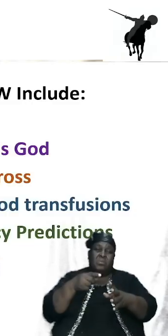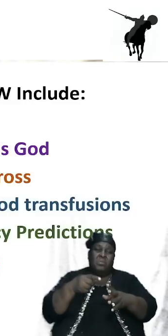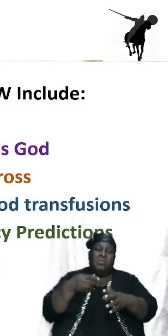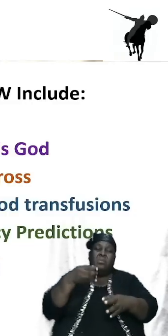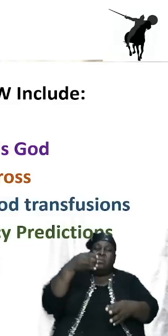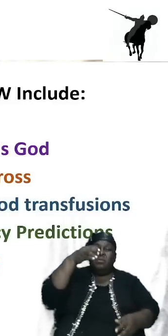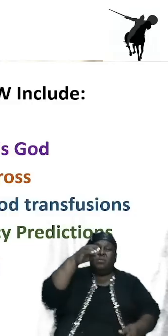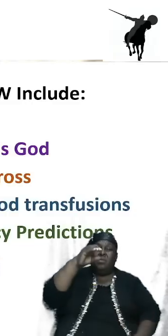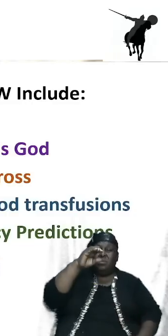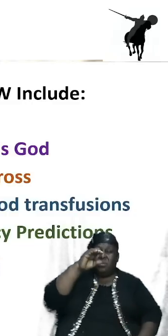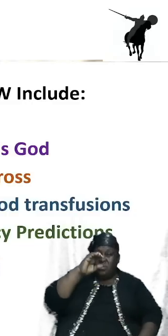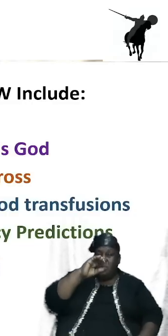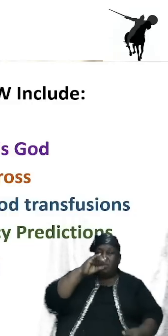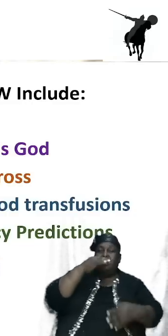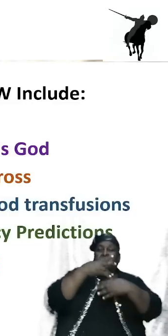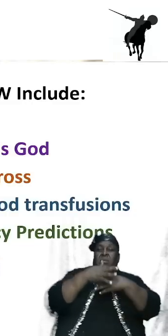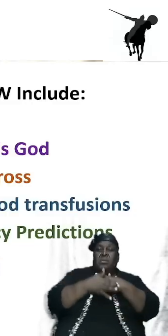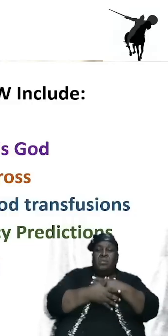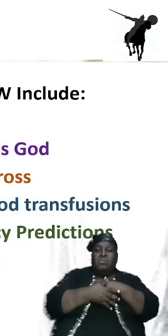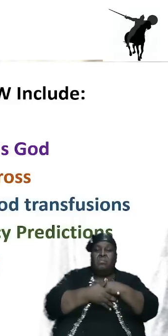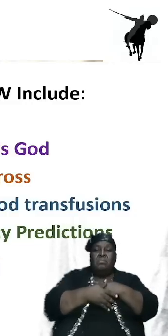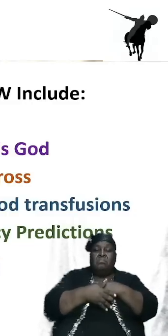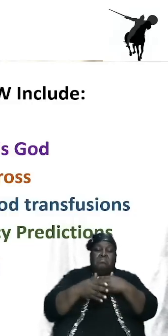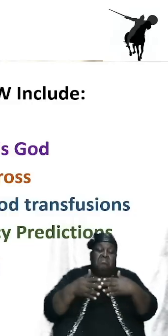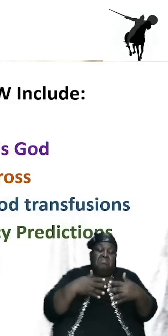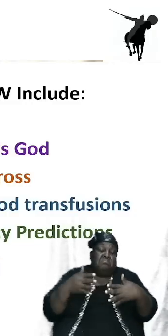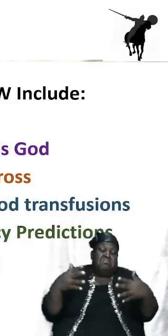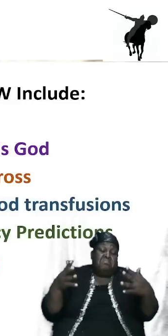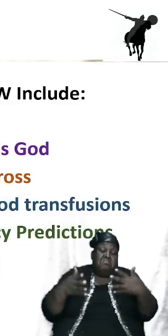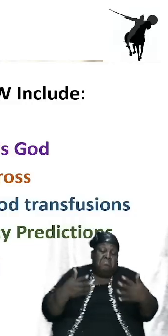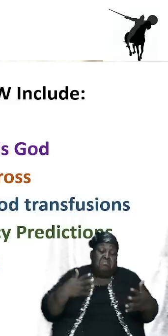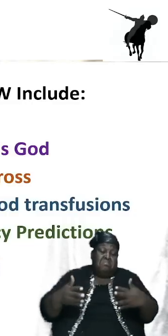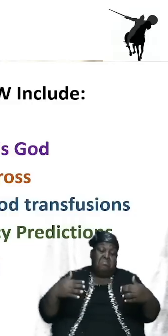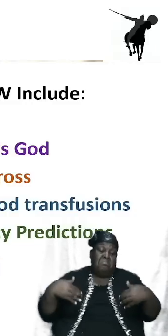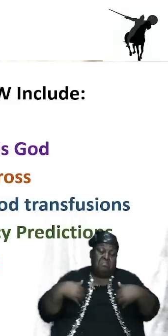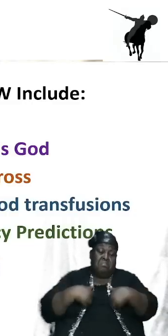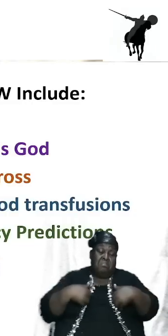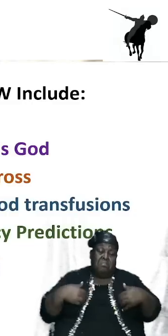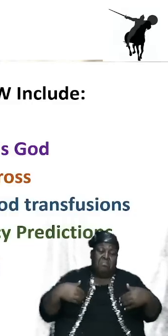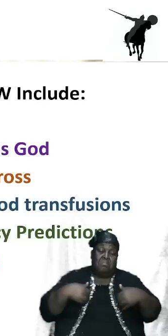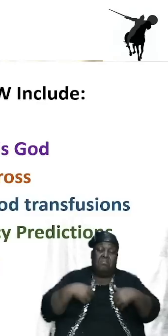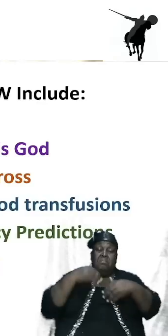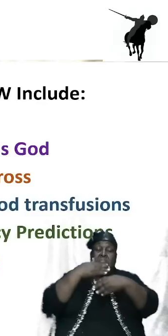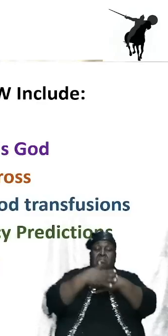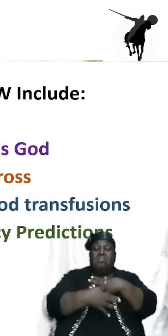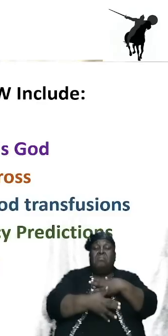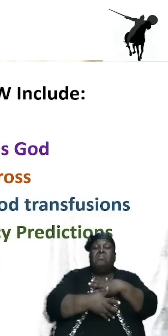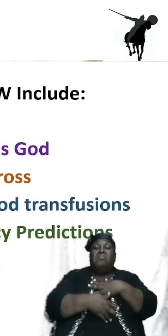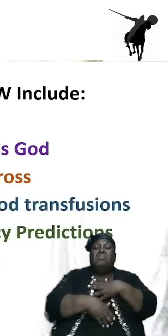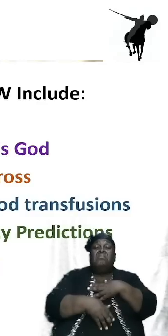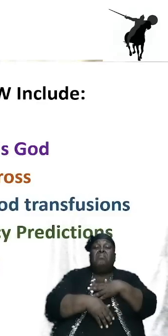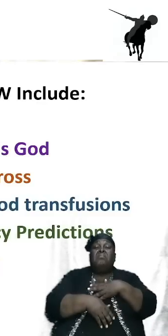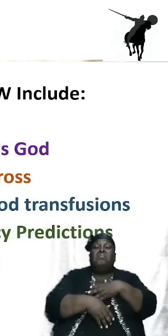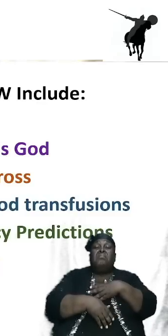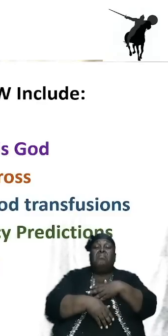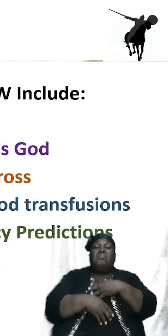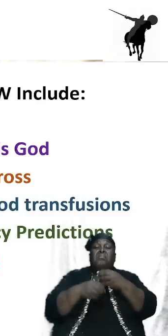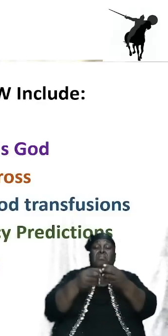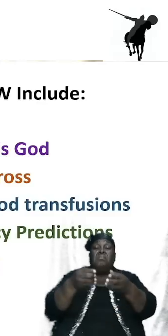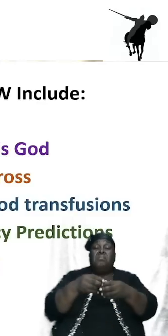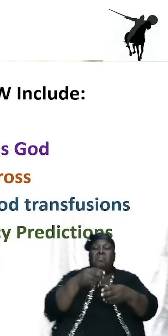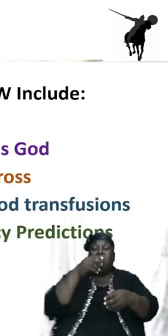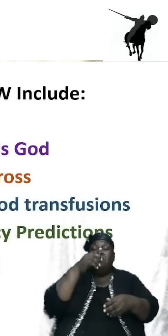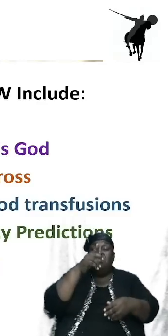of blood, merely animal blood, to appease the false deities. So I say, keep